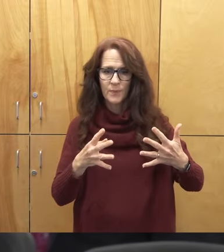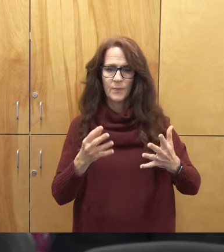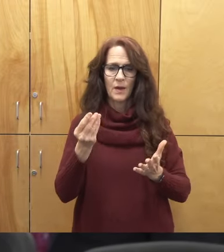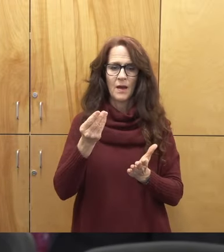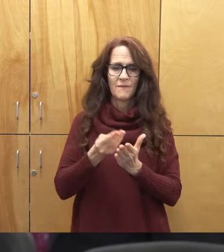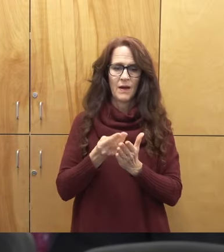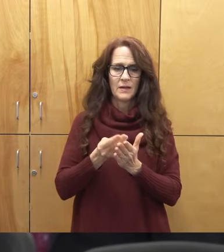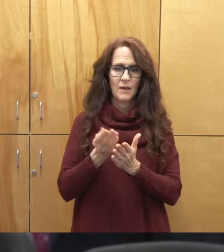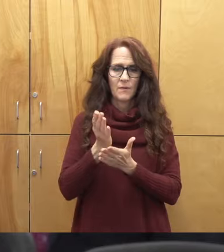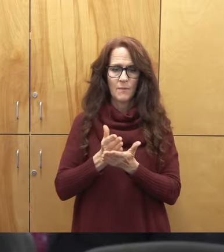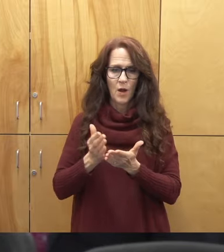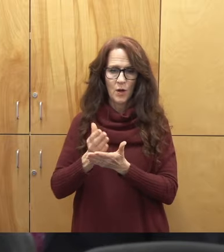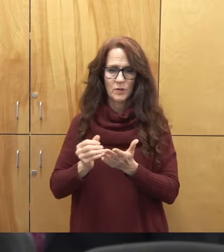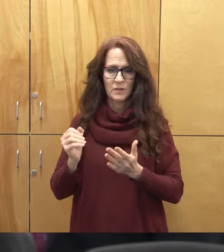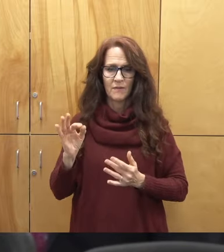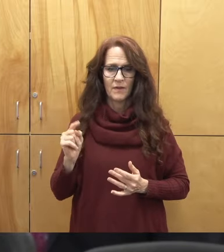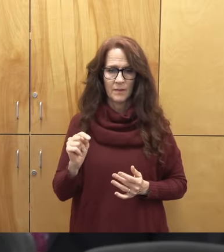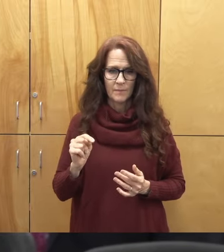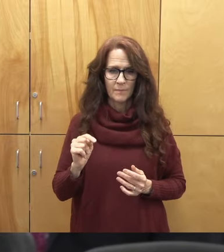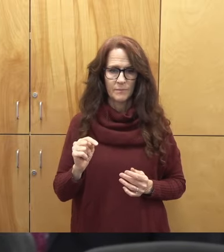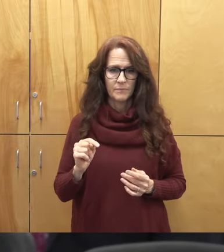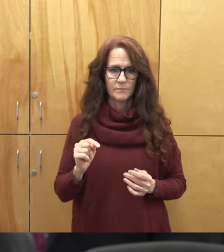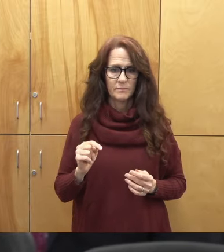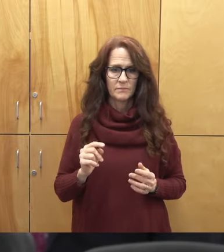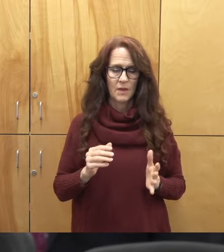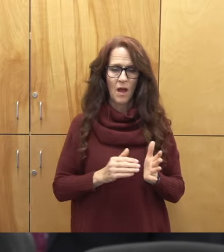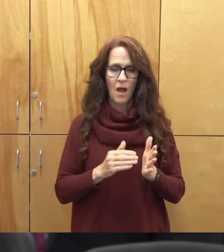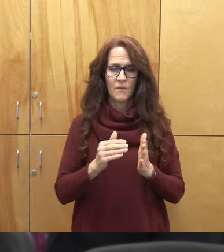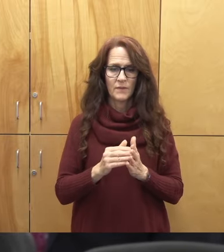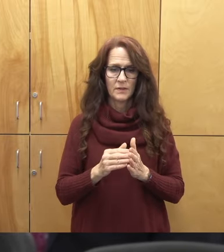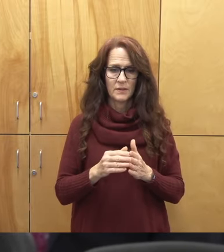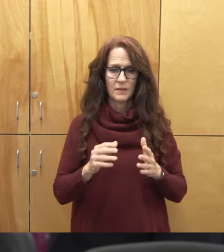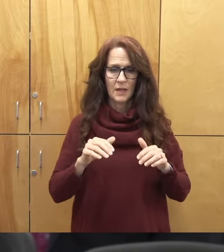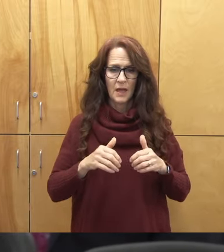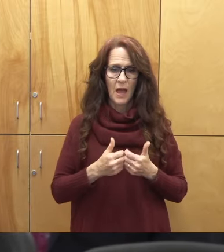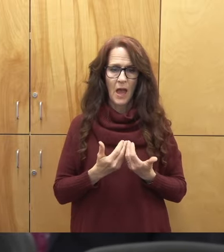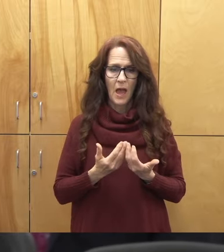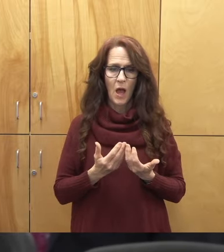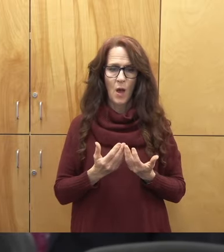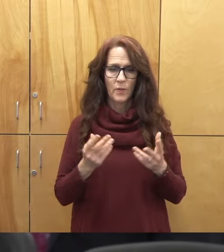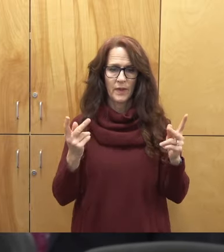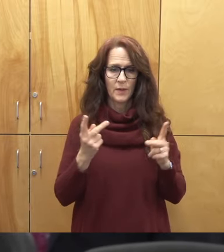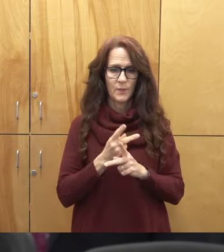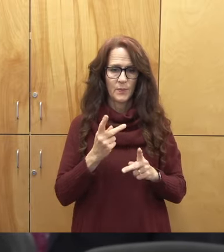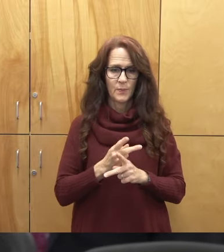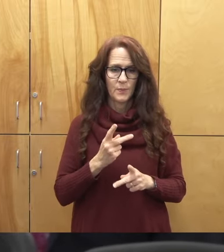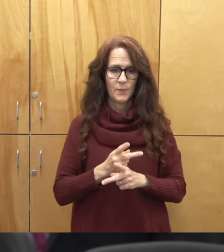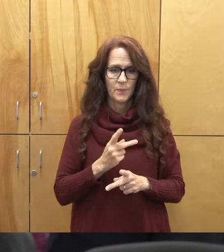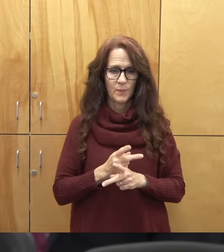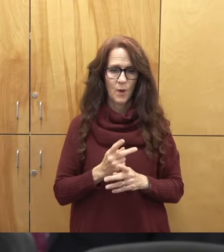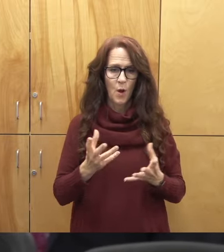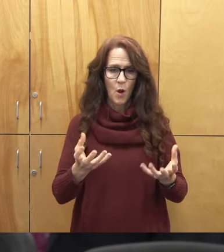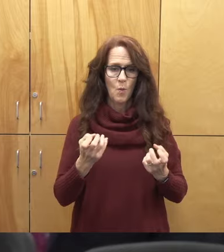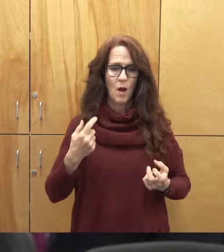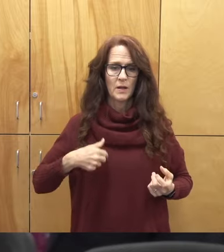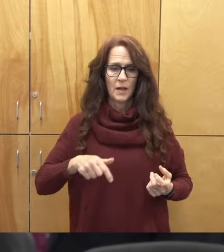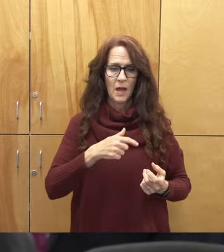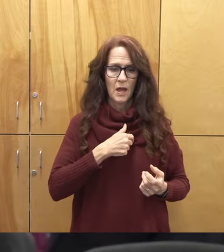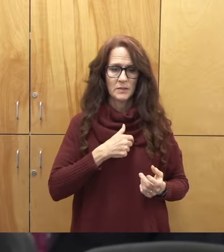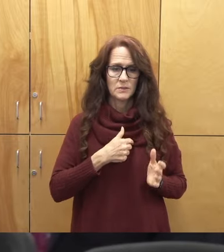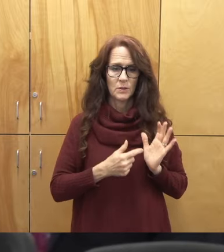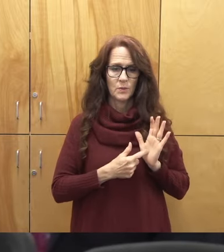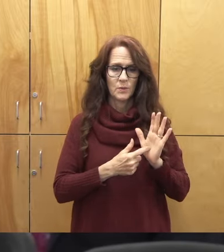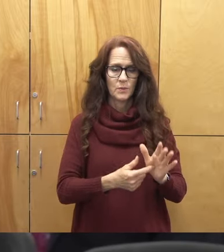finance pieces of that. And a lot of times the way that they are calculating or the way they want us to present it